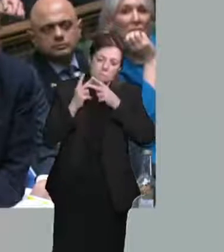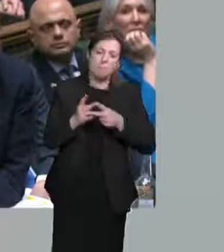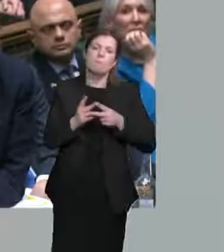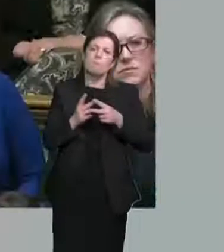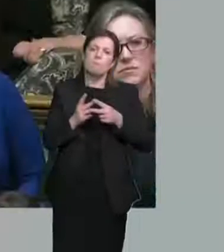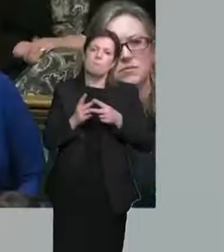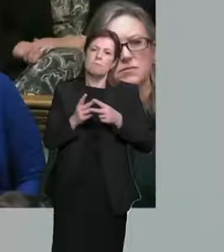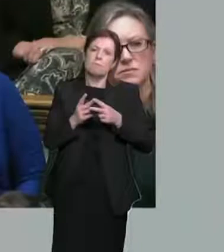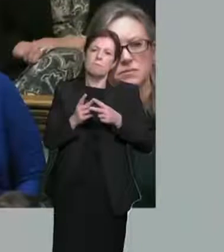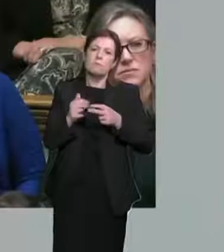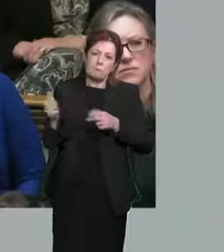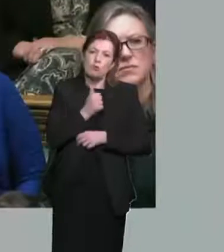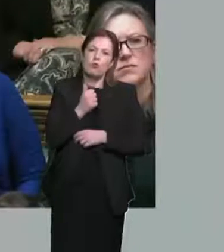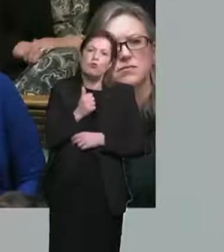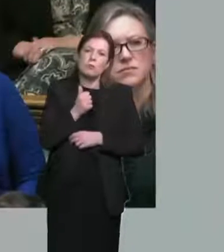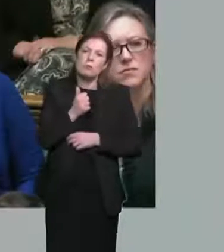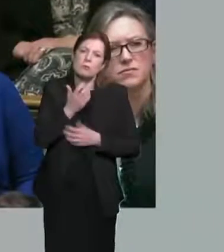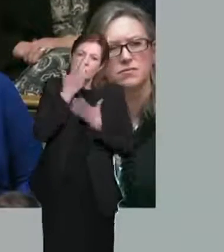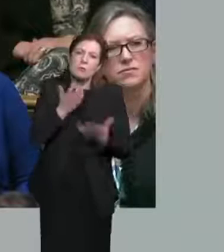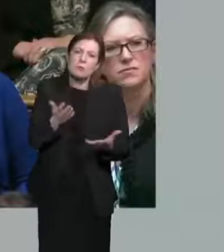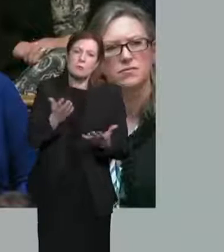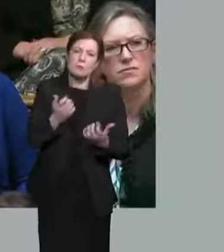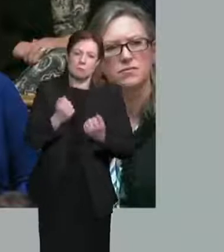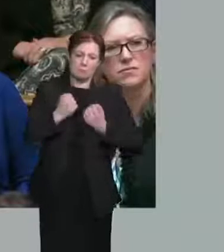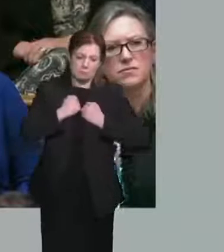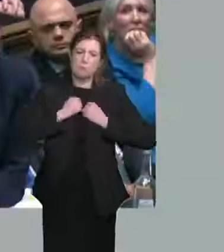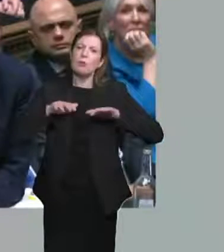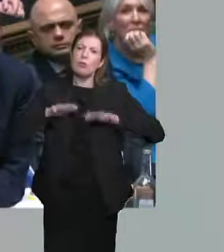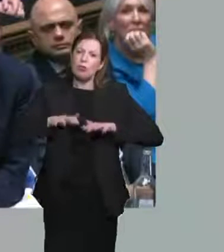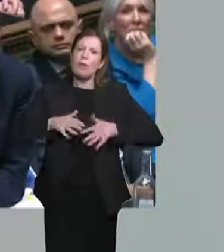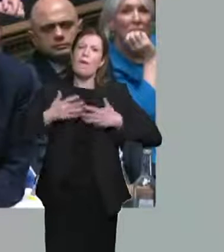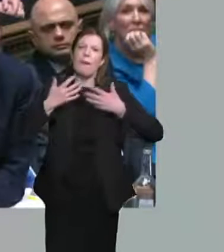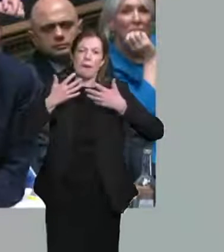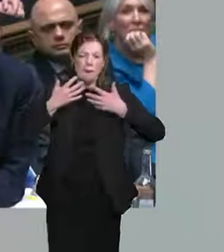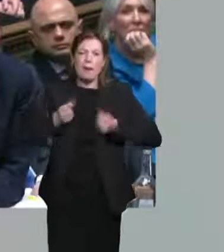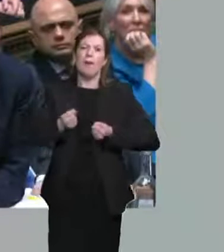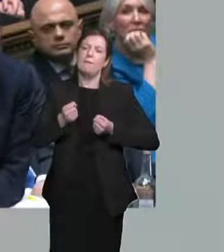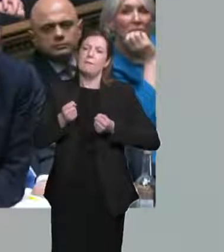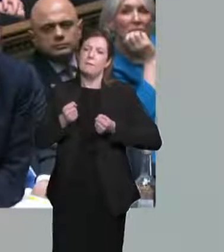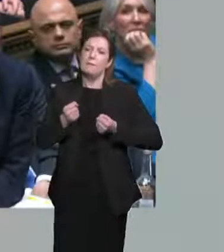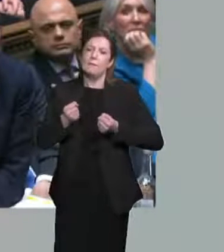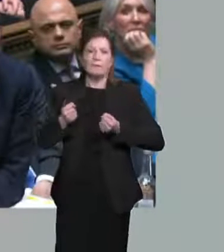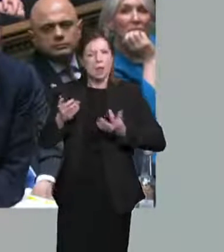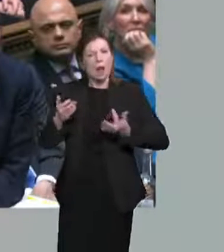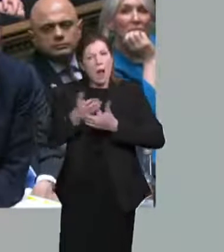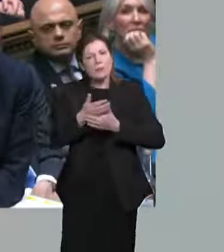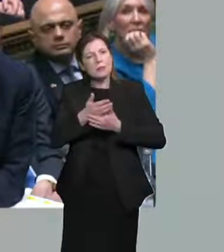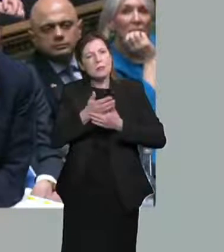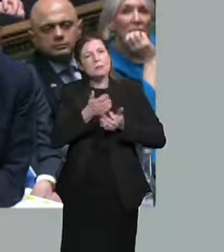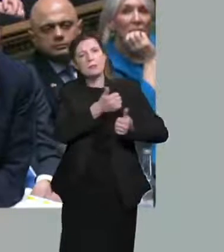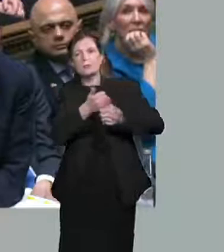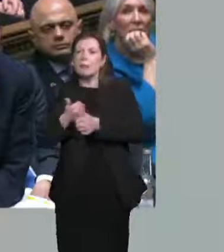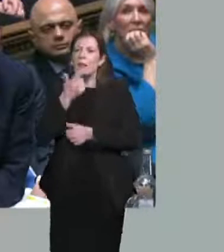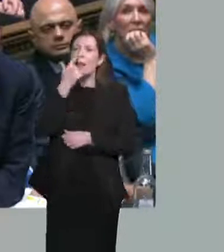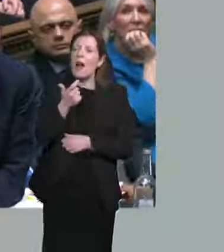possible generosity and respect. And we have systems in this country that allow that and have done for a long time. We should be very proud